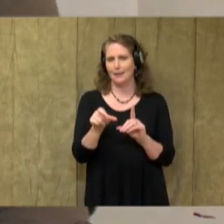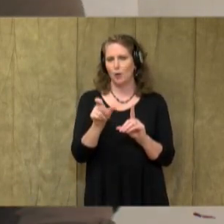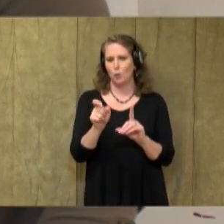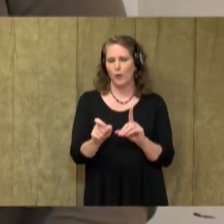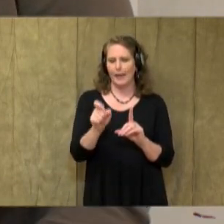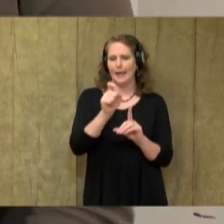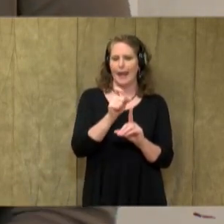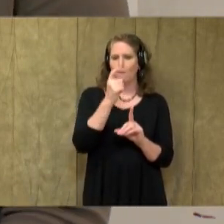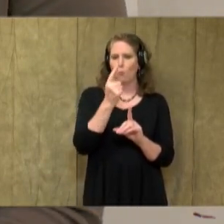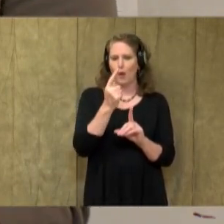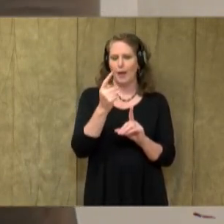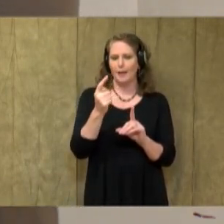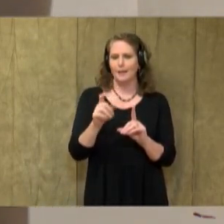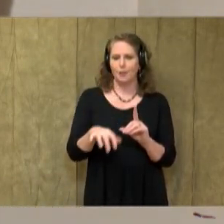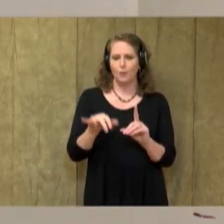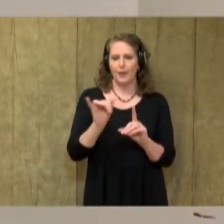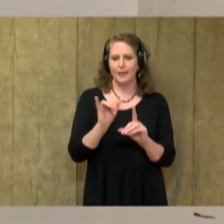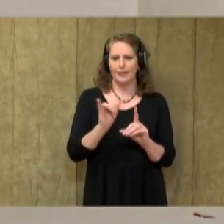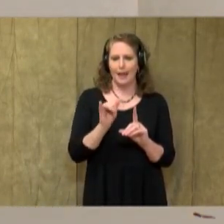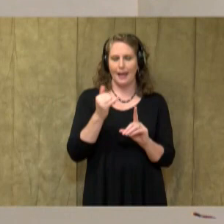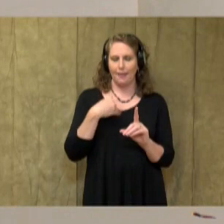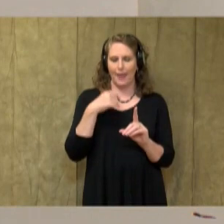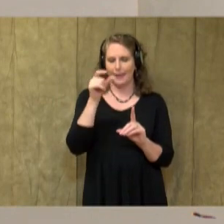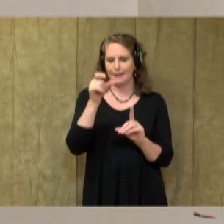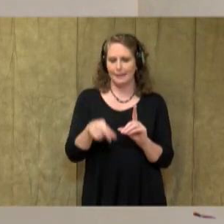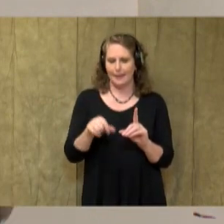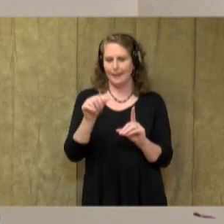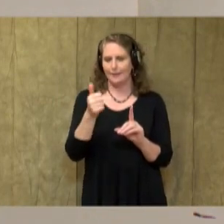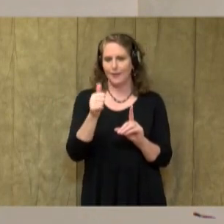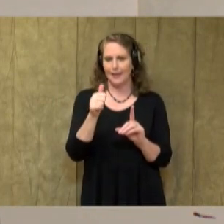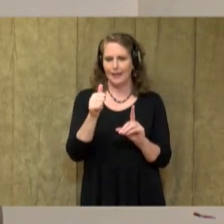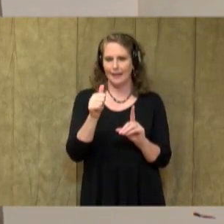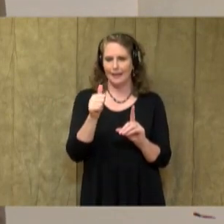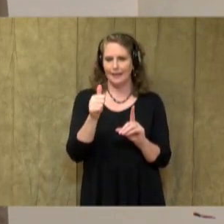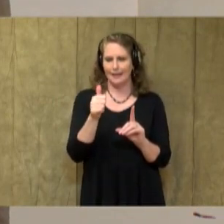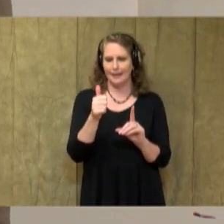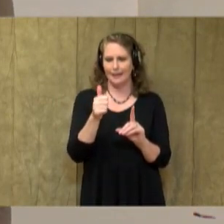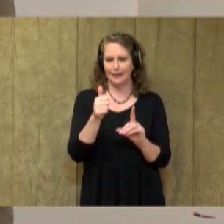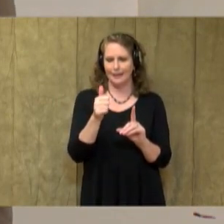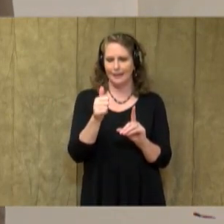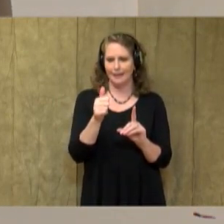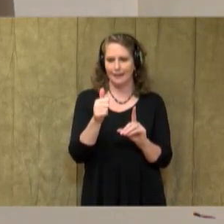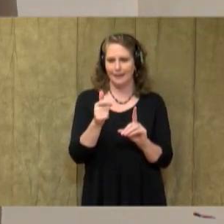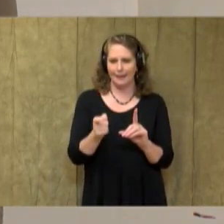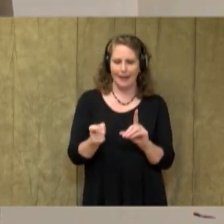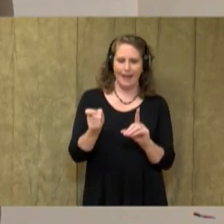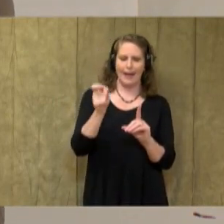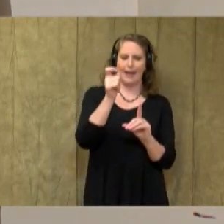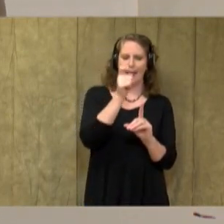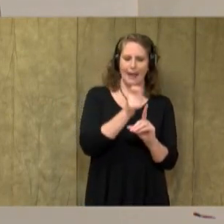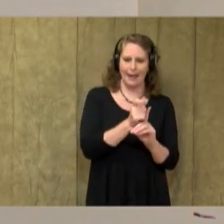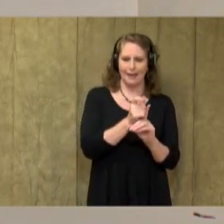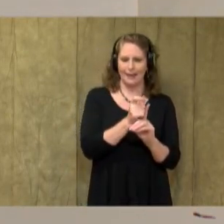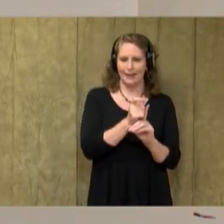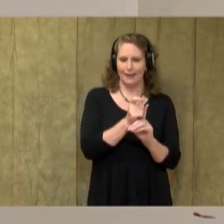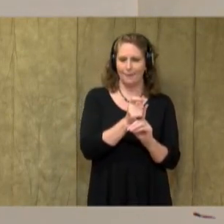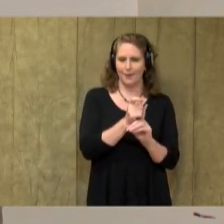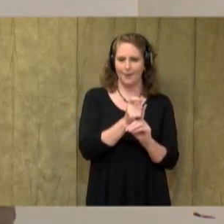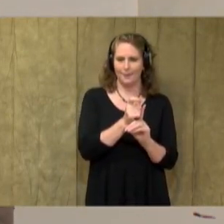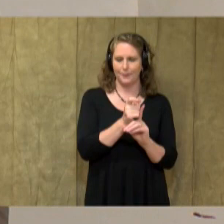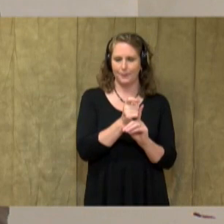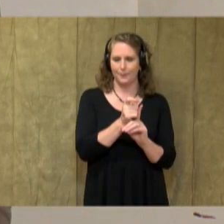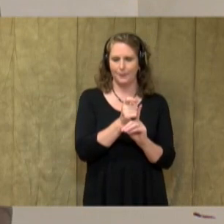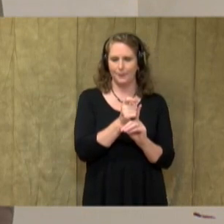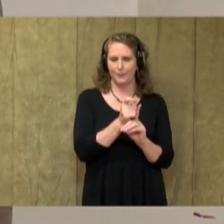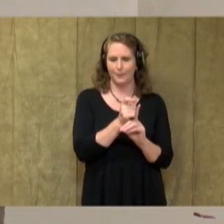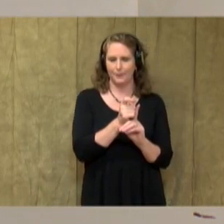for a second. So that would be like me having this stick of 10, taking this stick of 10 and just pulling those ones out. So if I did